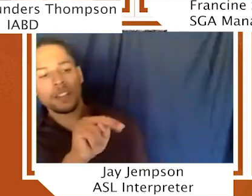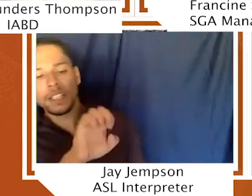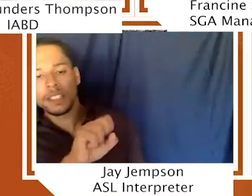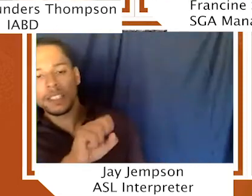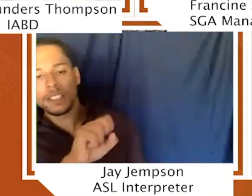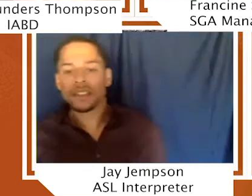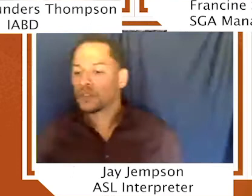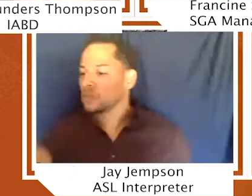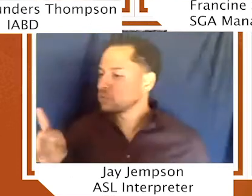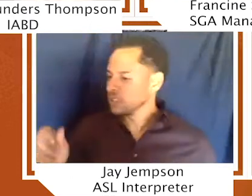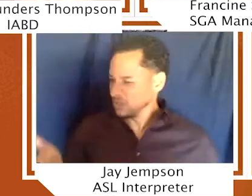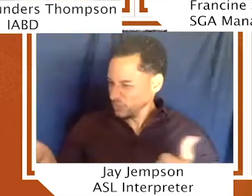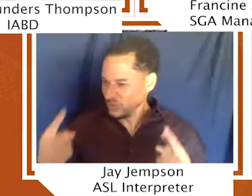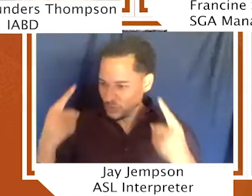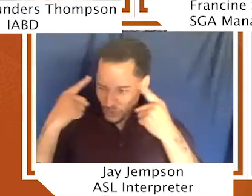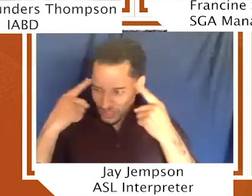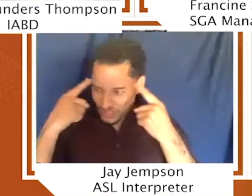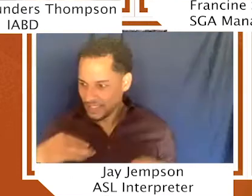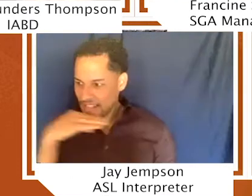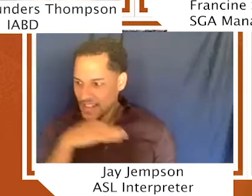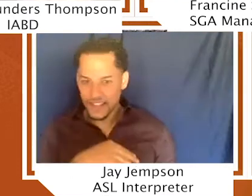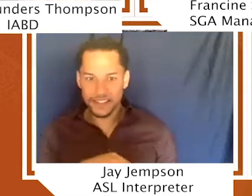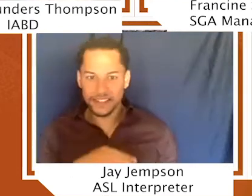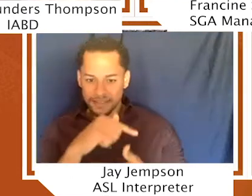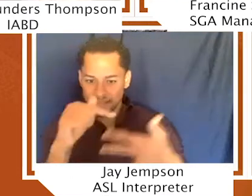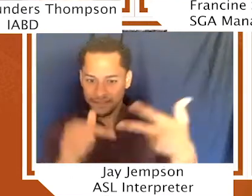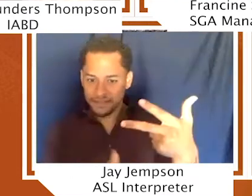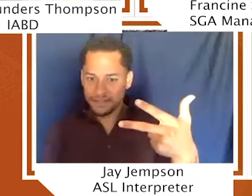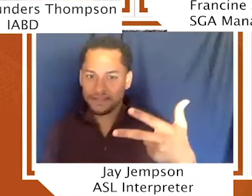Greece, her dance career, or Virginia?